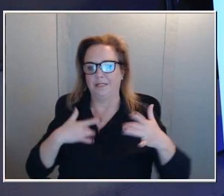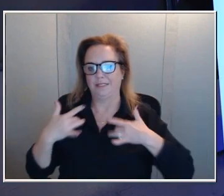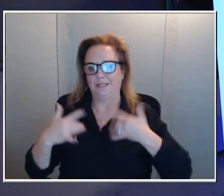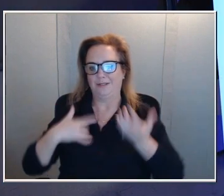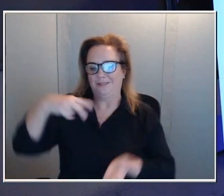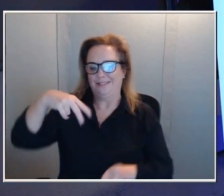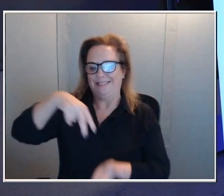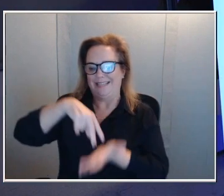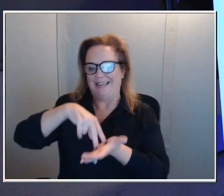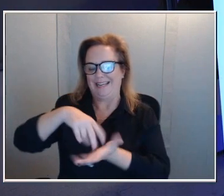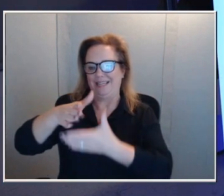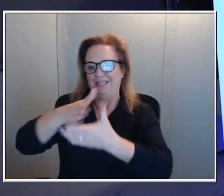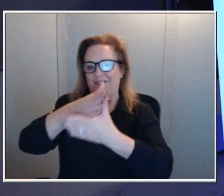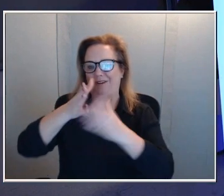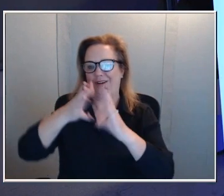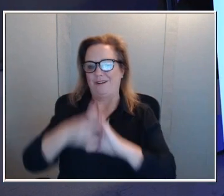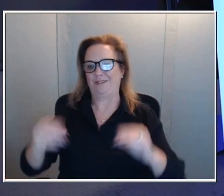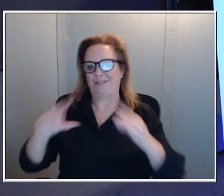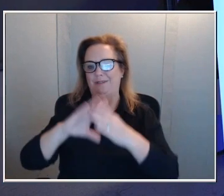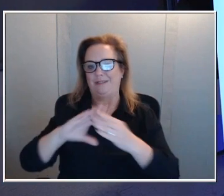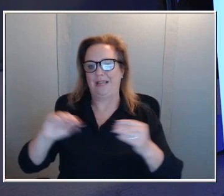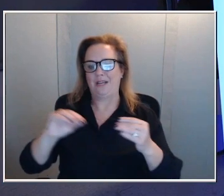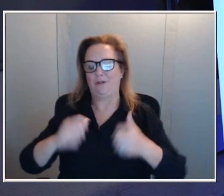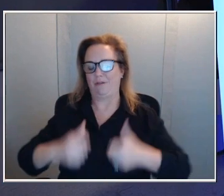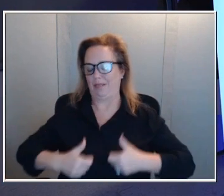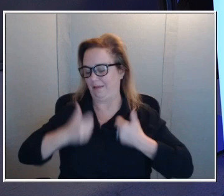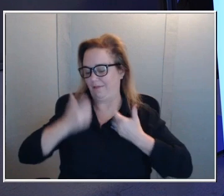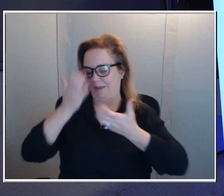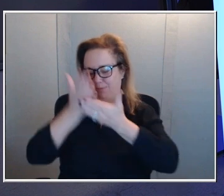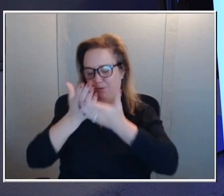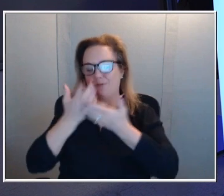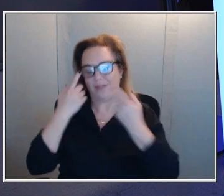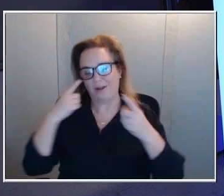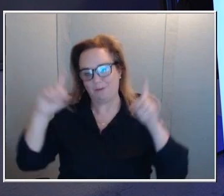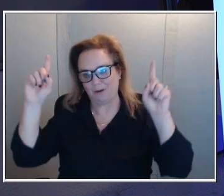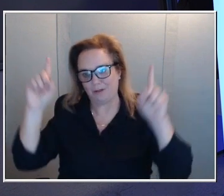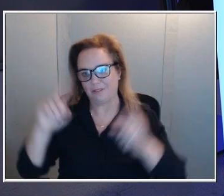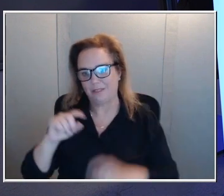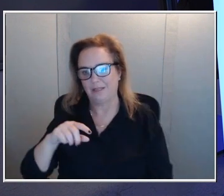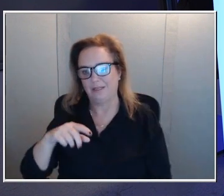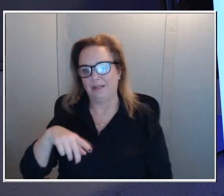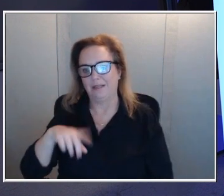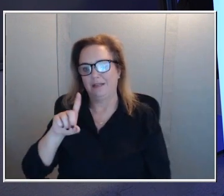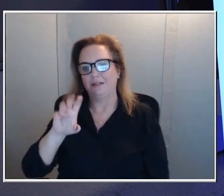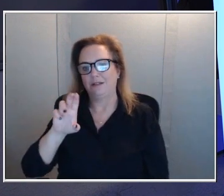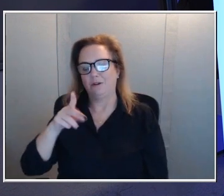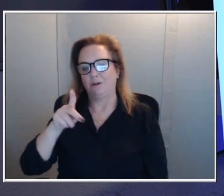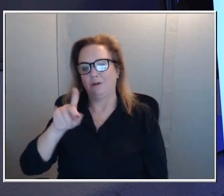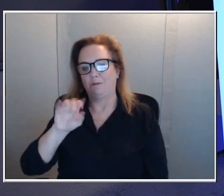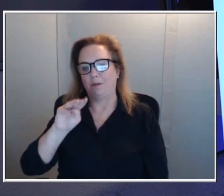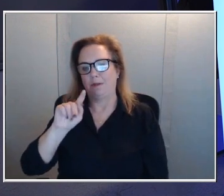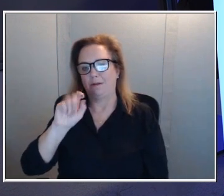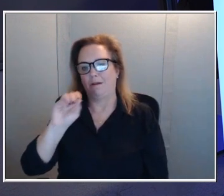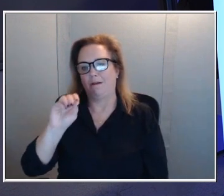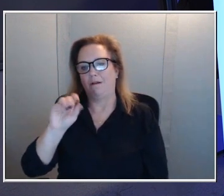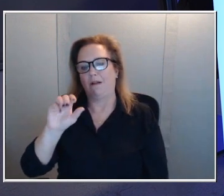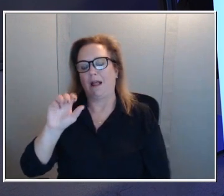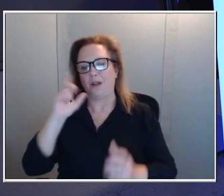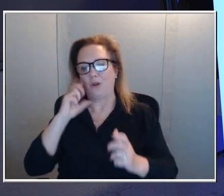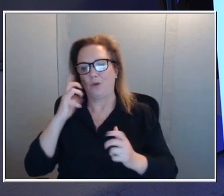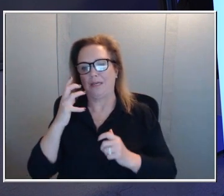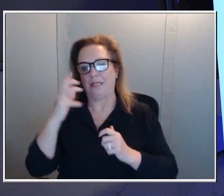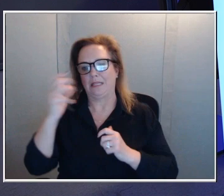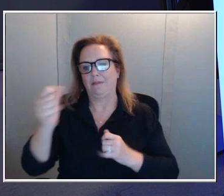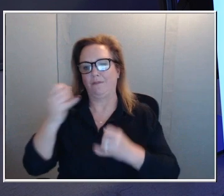else sharing your experience, and you're living proof that it works. Dr. Pimentel, I know you've got to get going here in a moment, so I want to get your